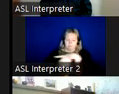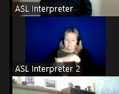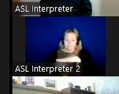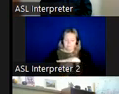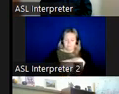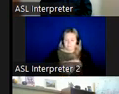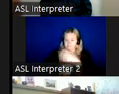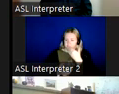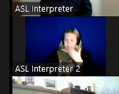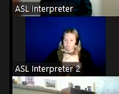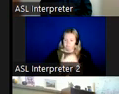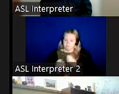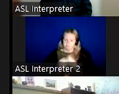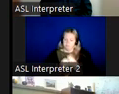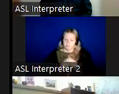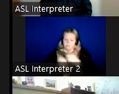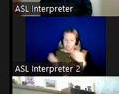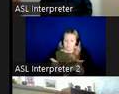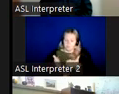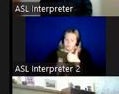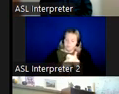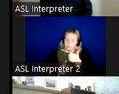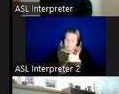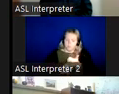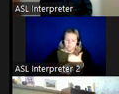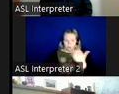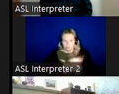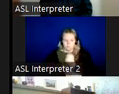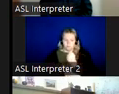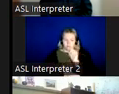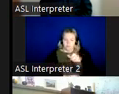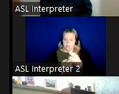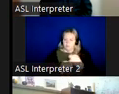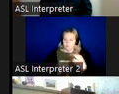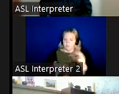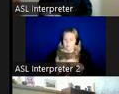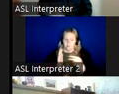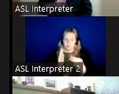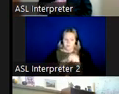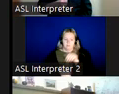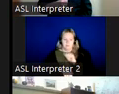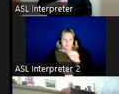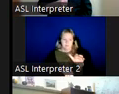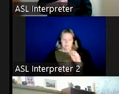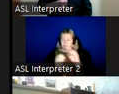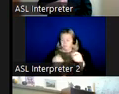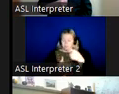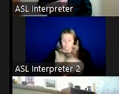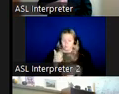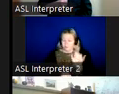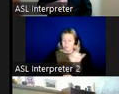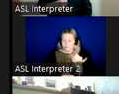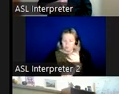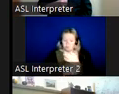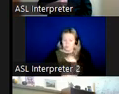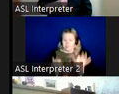I do encourage you to avail of that resource. It's no cost to you. The